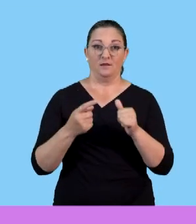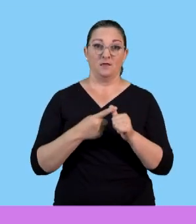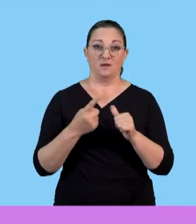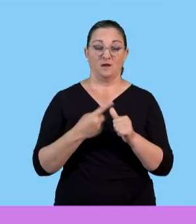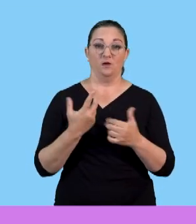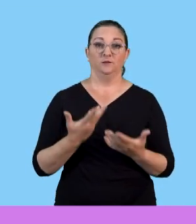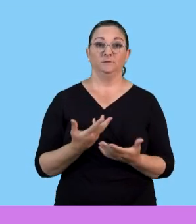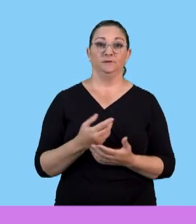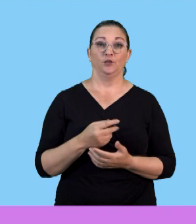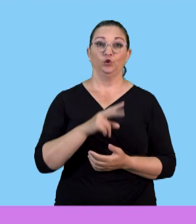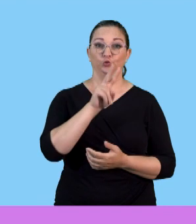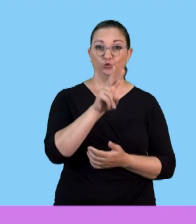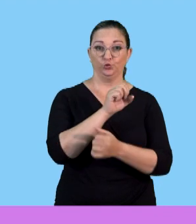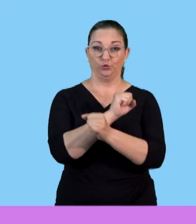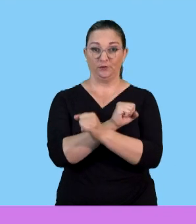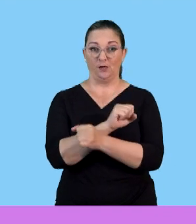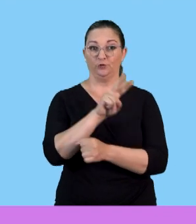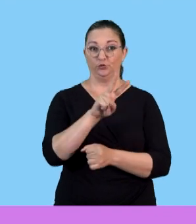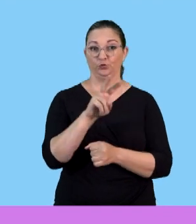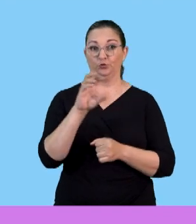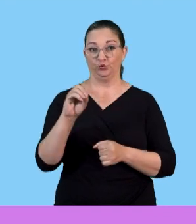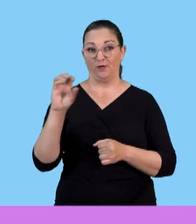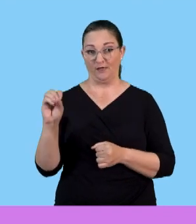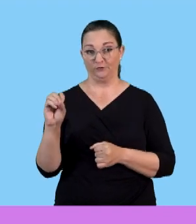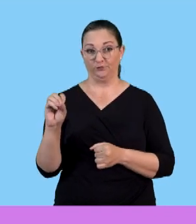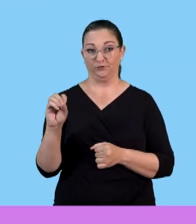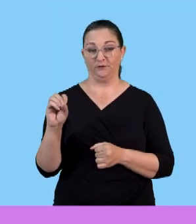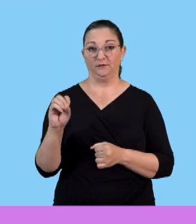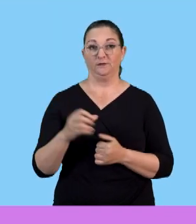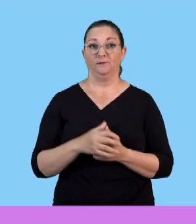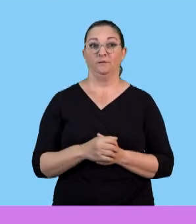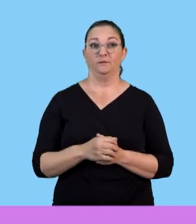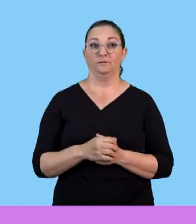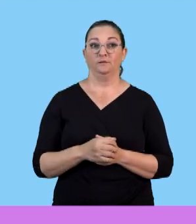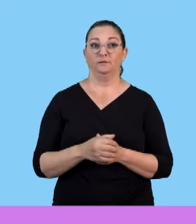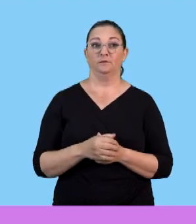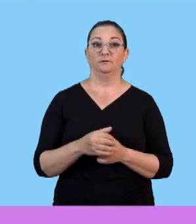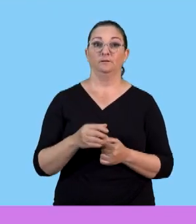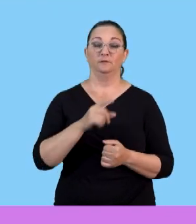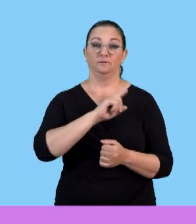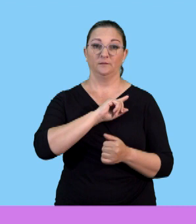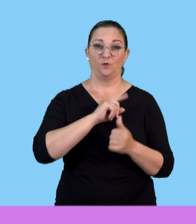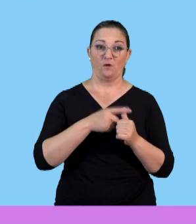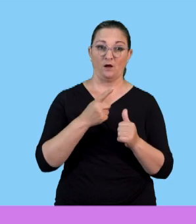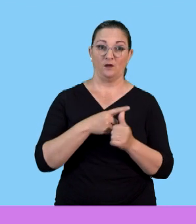that is 2 times 200. So that is then